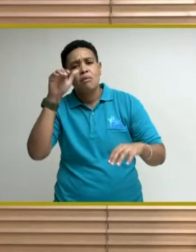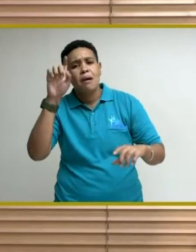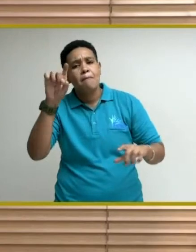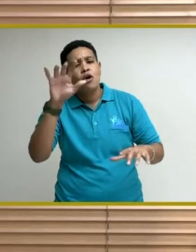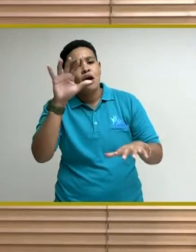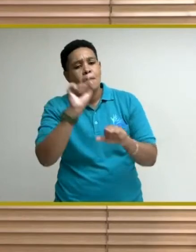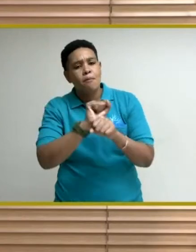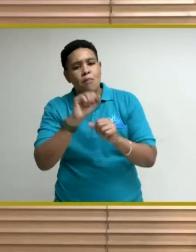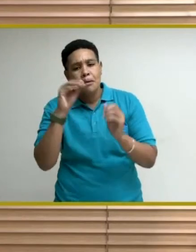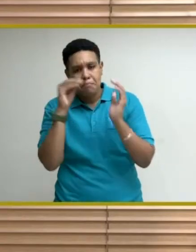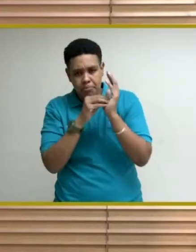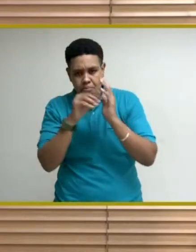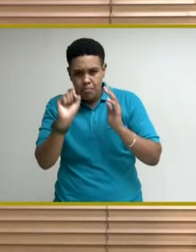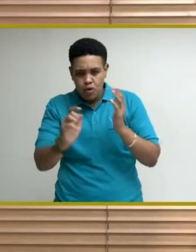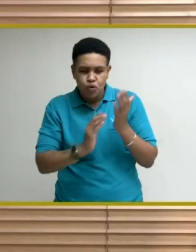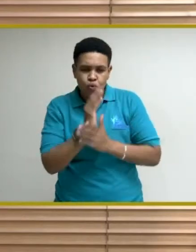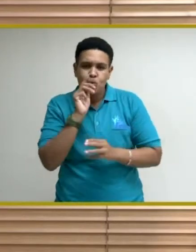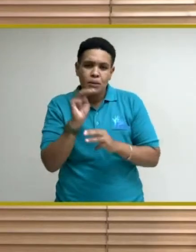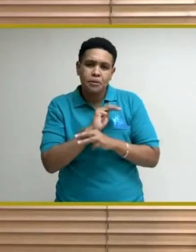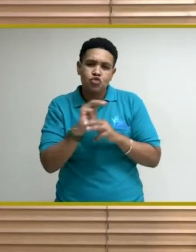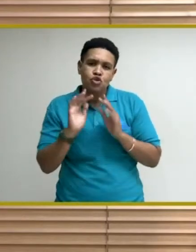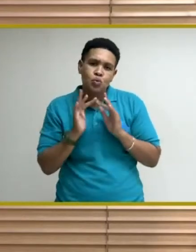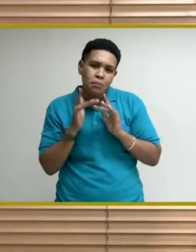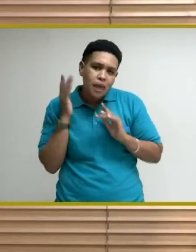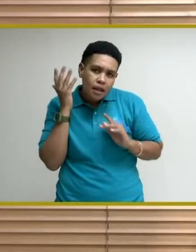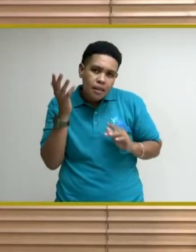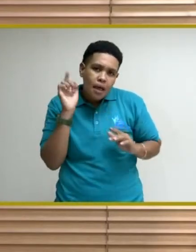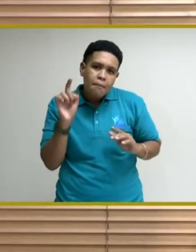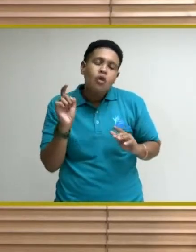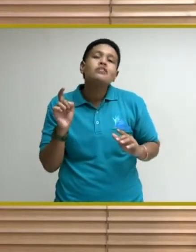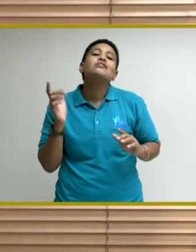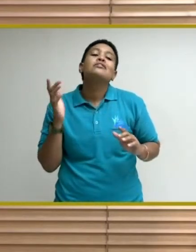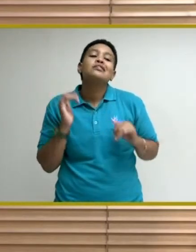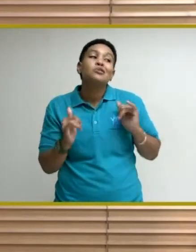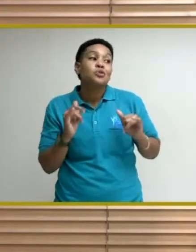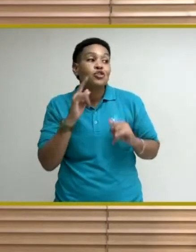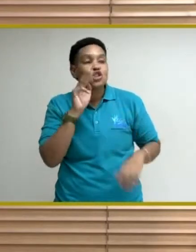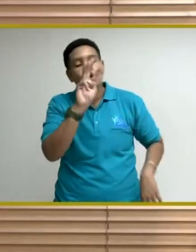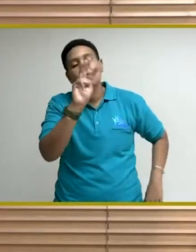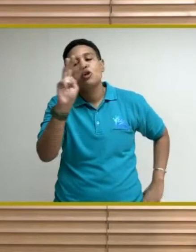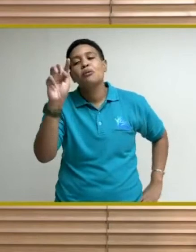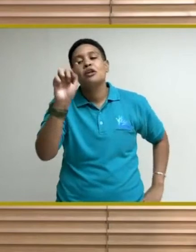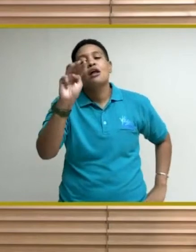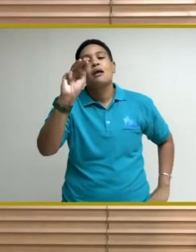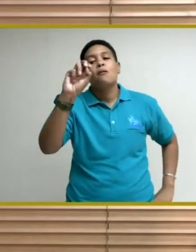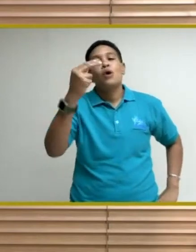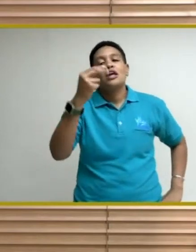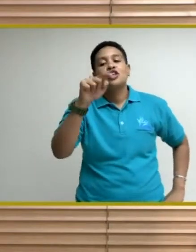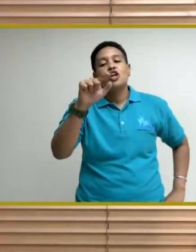an appointment through the ministry's website, which of course is